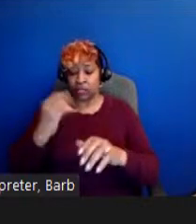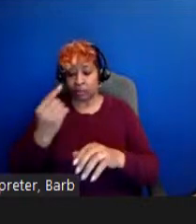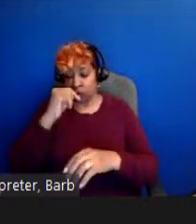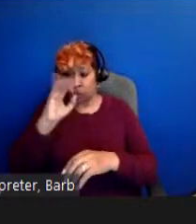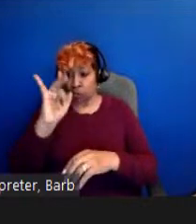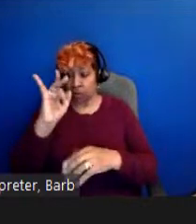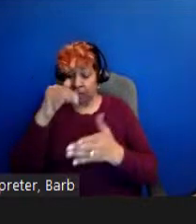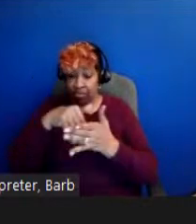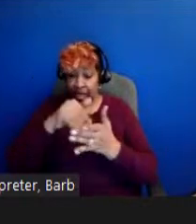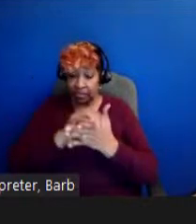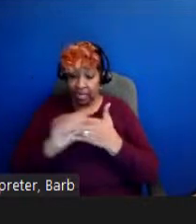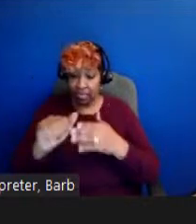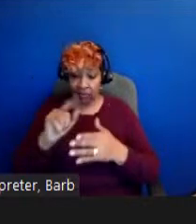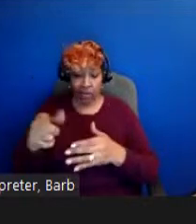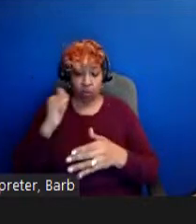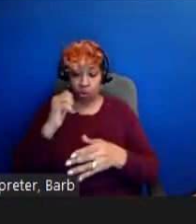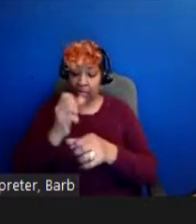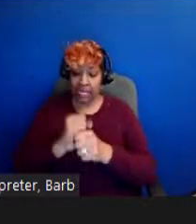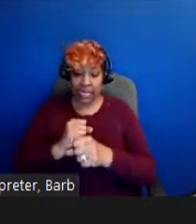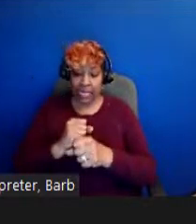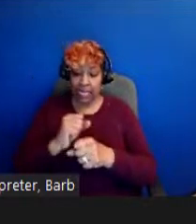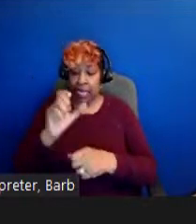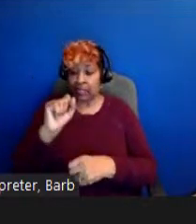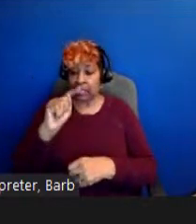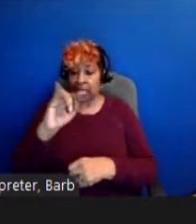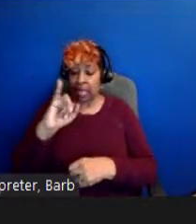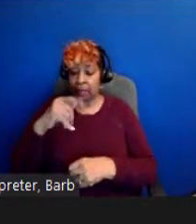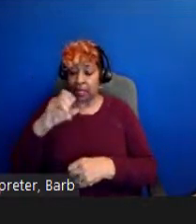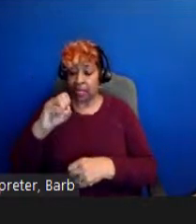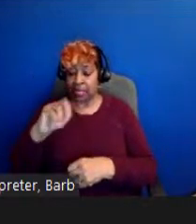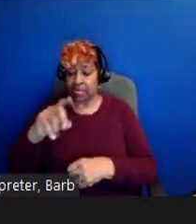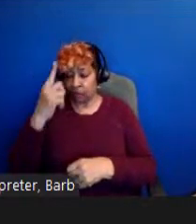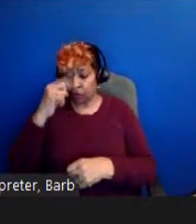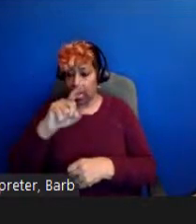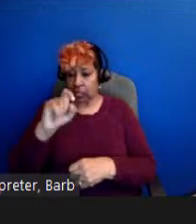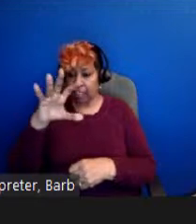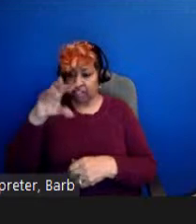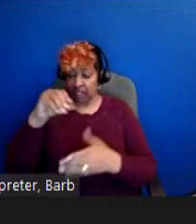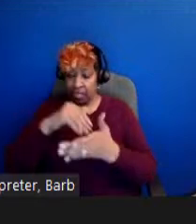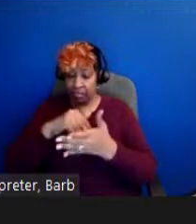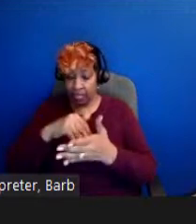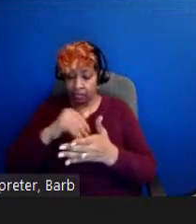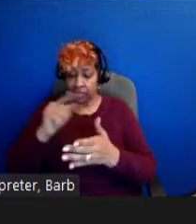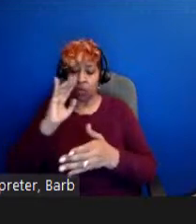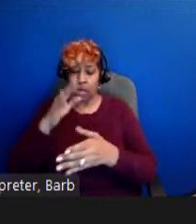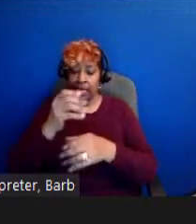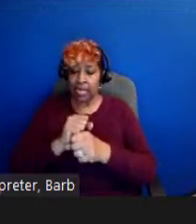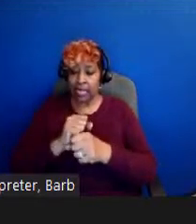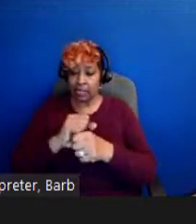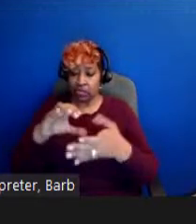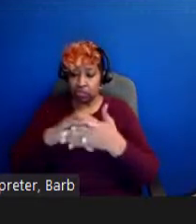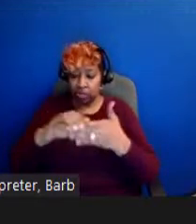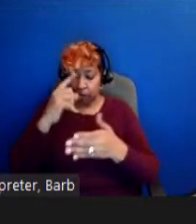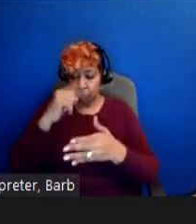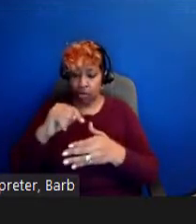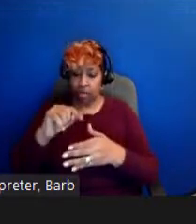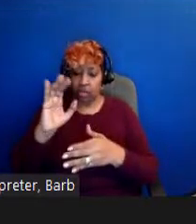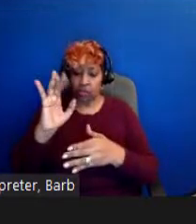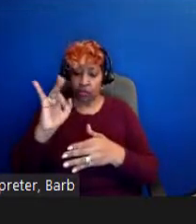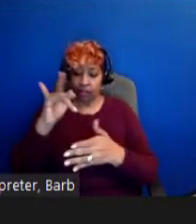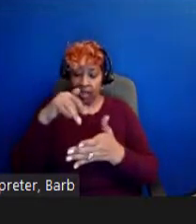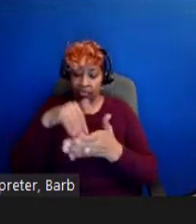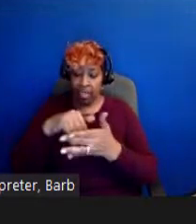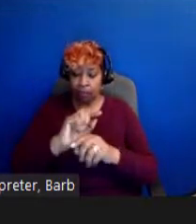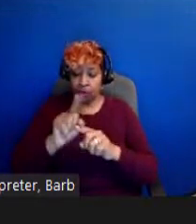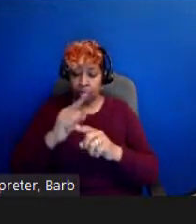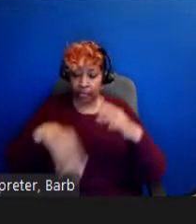$25,000, they wouldn't get a stipend for $150,000, right? They would get a stipend for $25,000, but we would cap it at $150,000. So